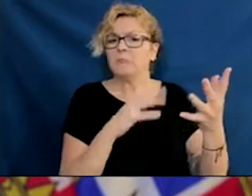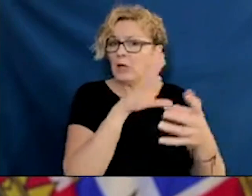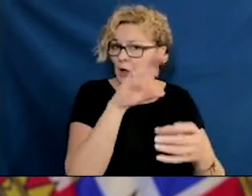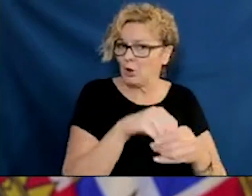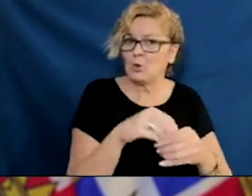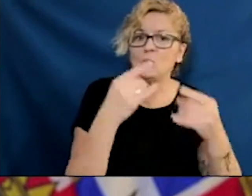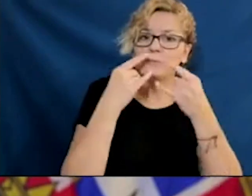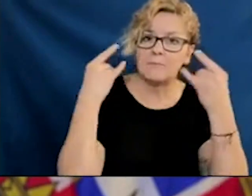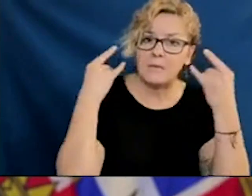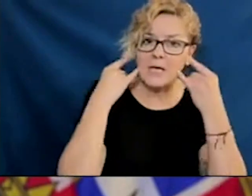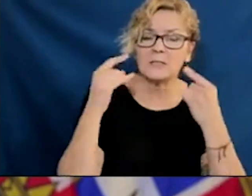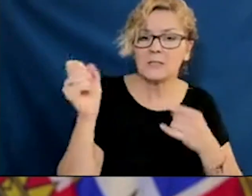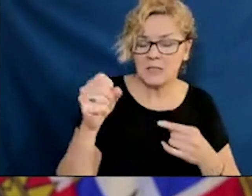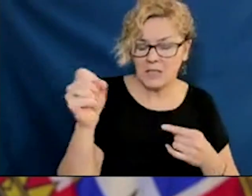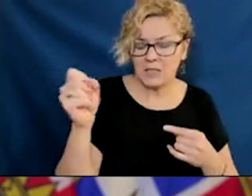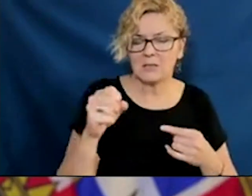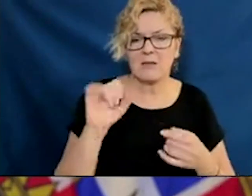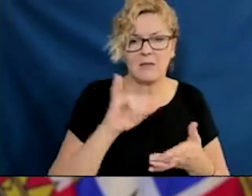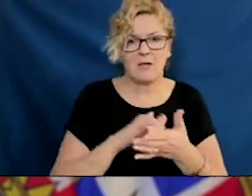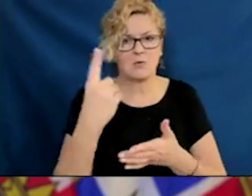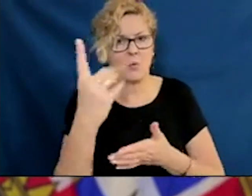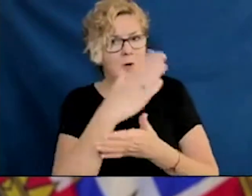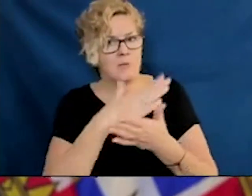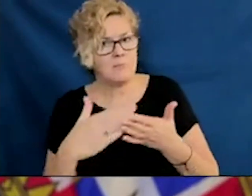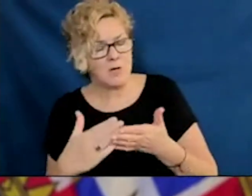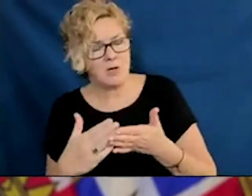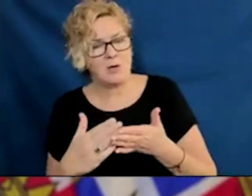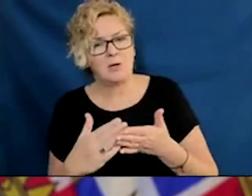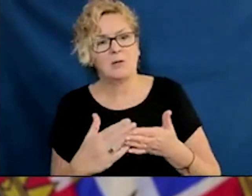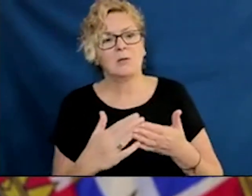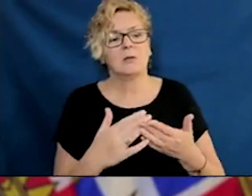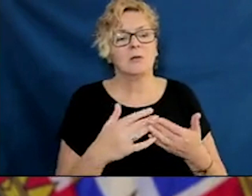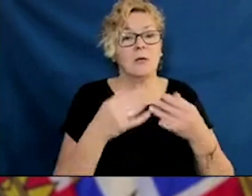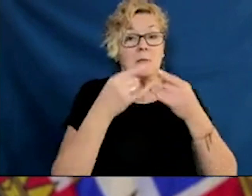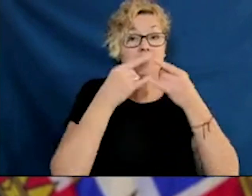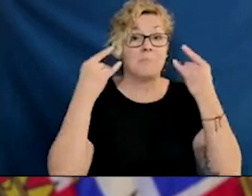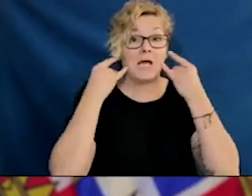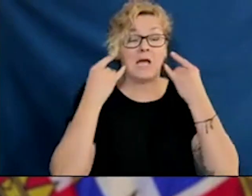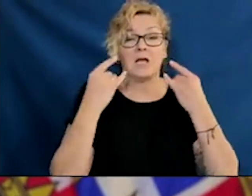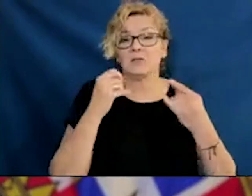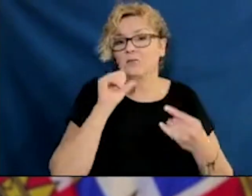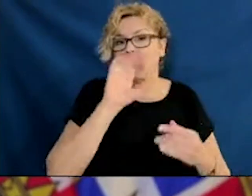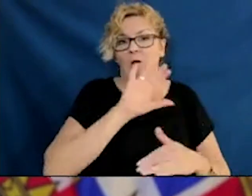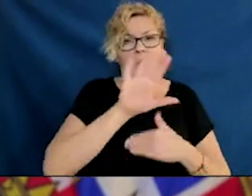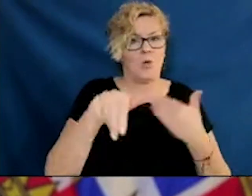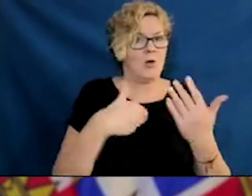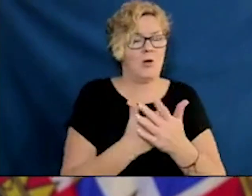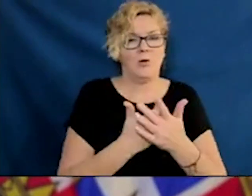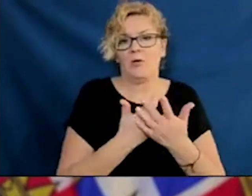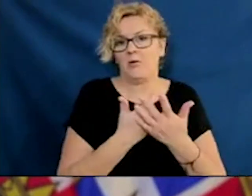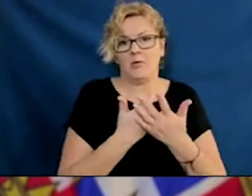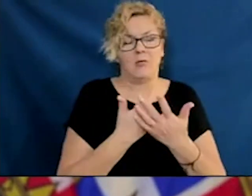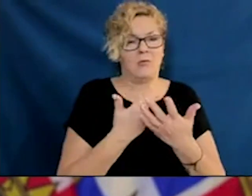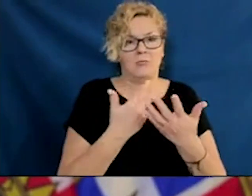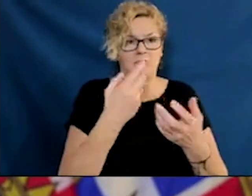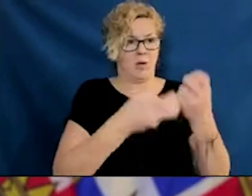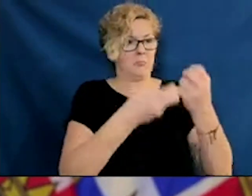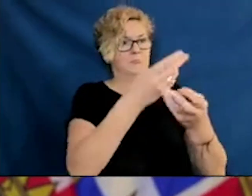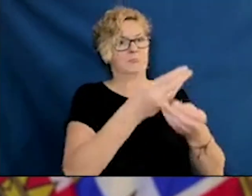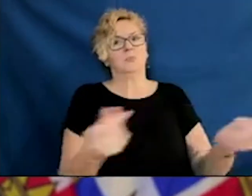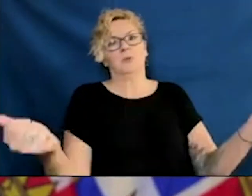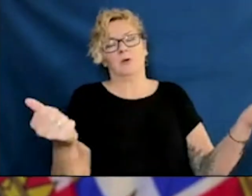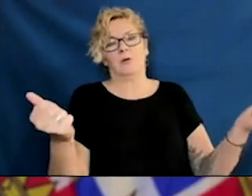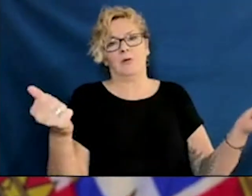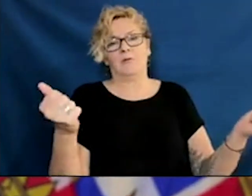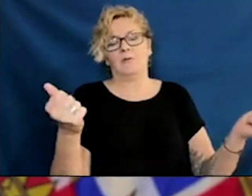I mentioned, Dr. Reka Gustafson has been working with the school team to look at where things